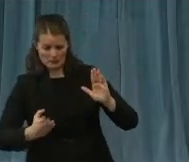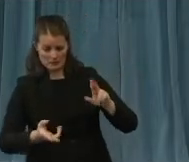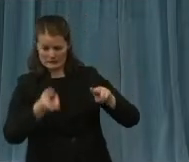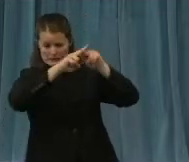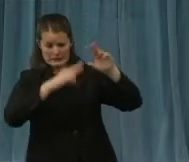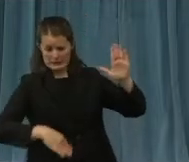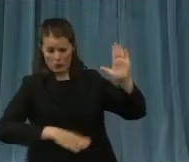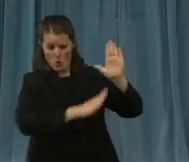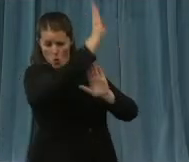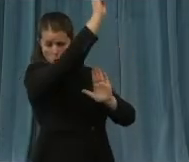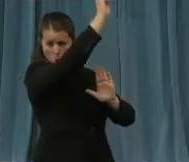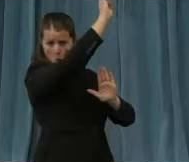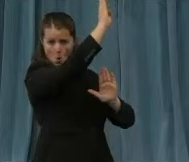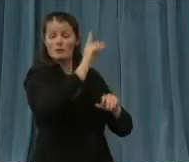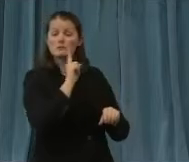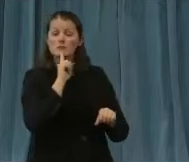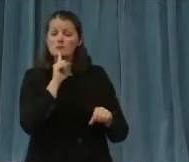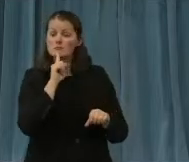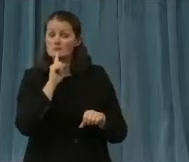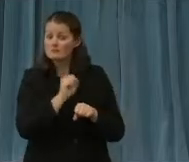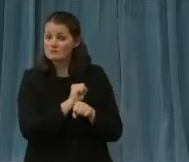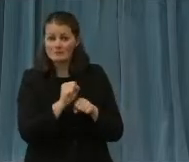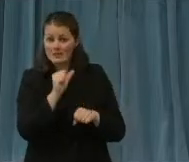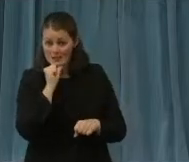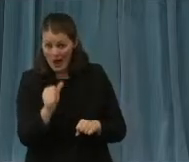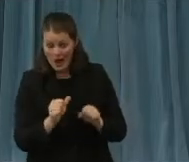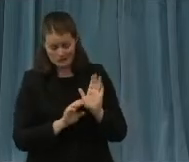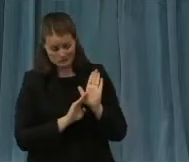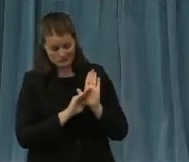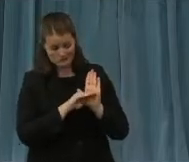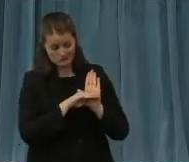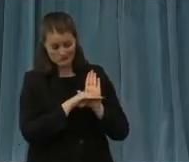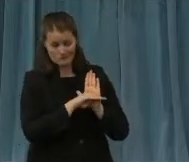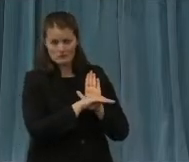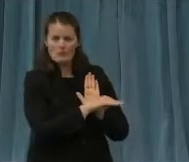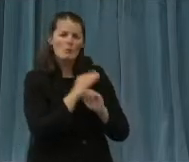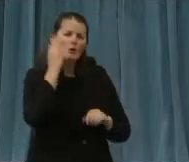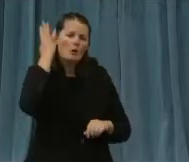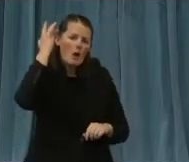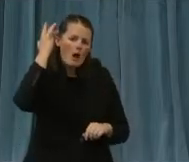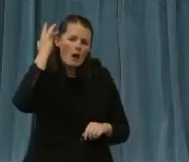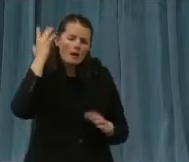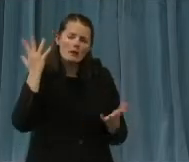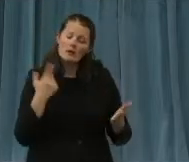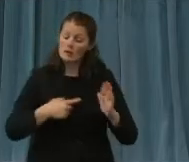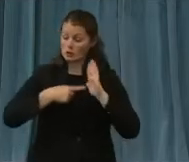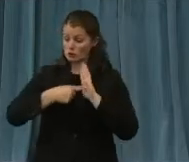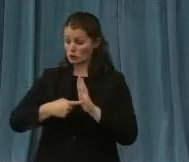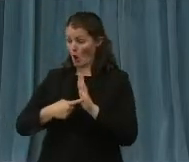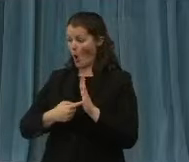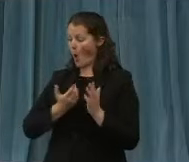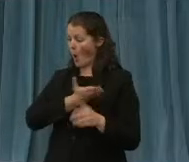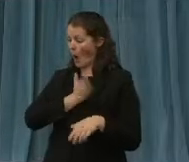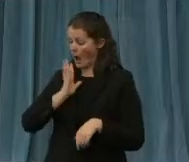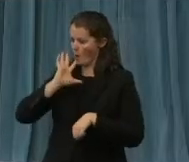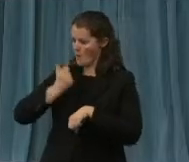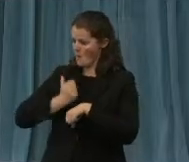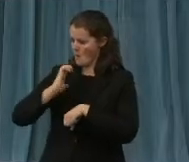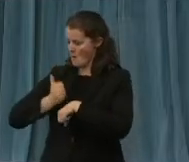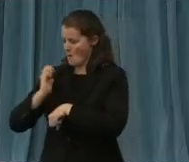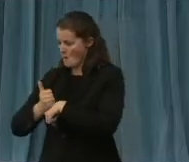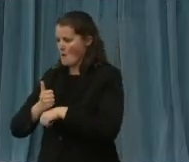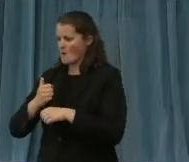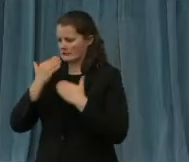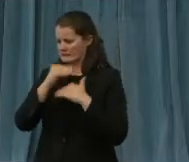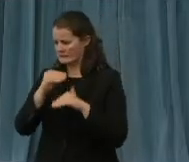indication that our actions were unnecessary, but rather as a strong indicator that our aggressive control measures